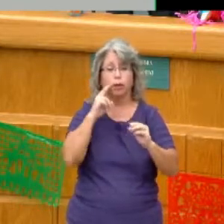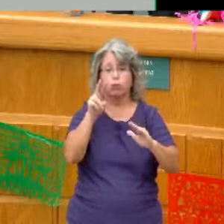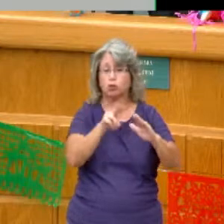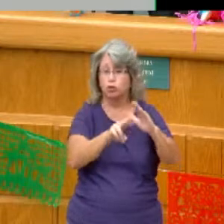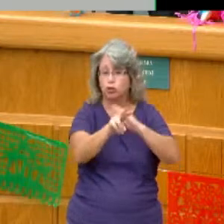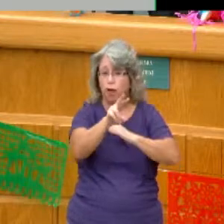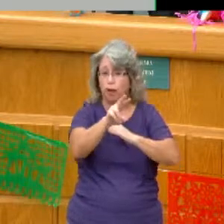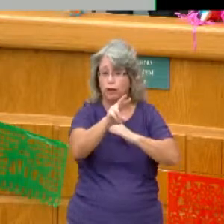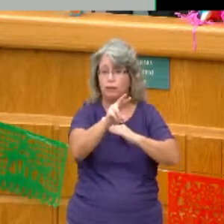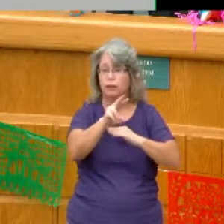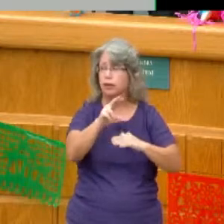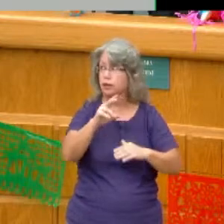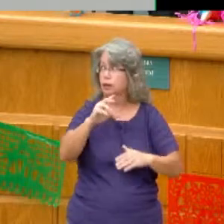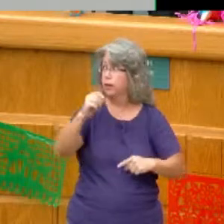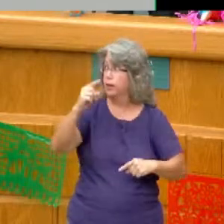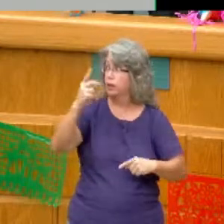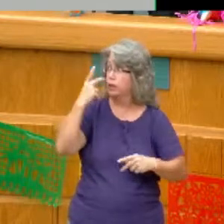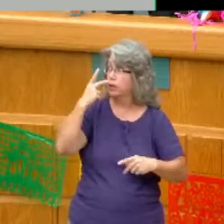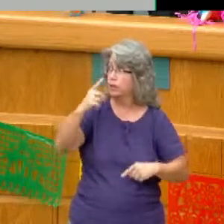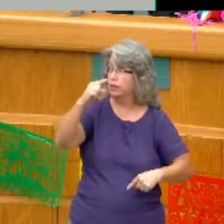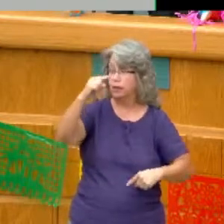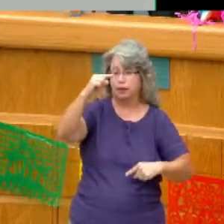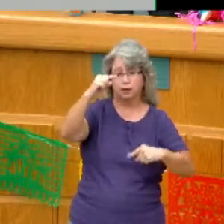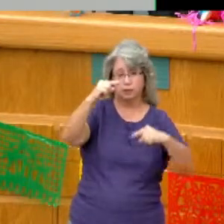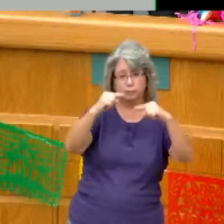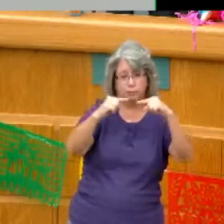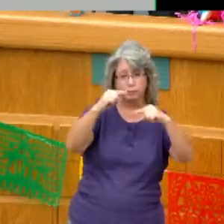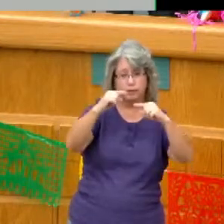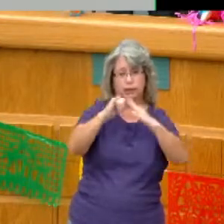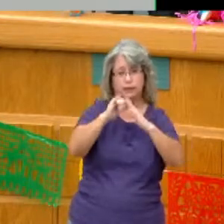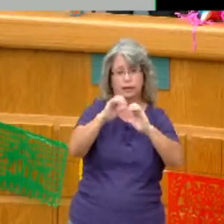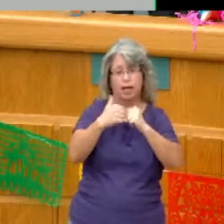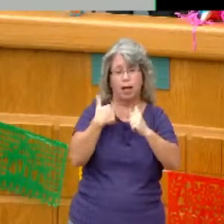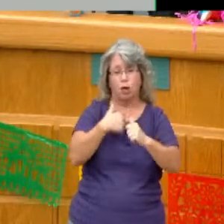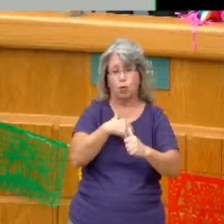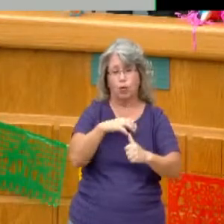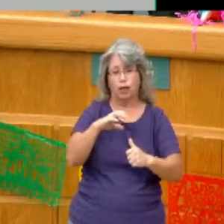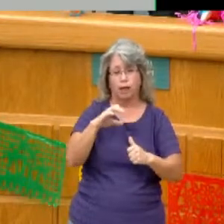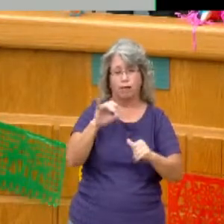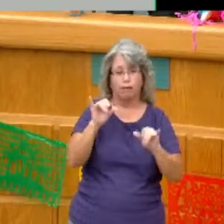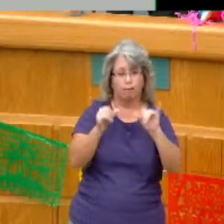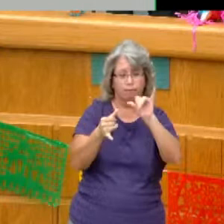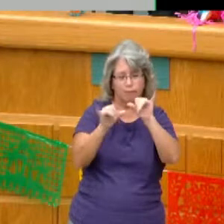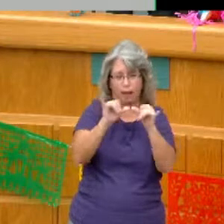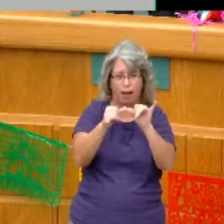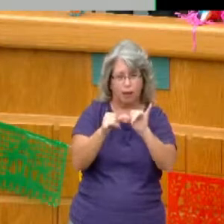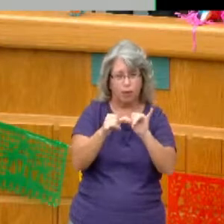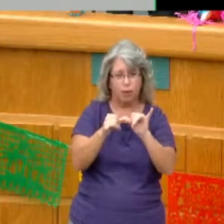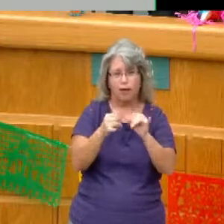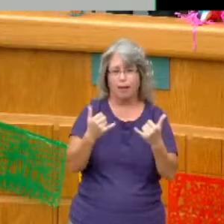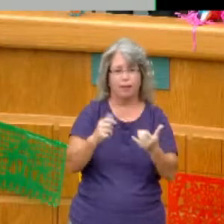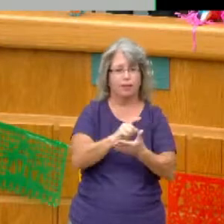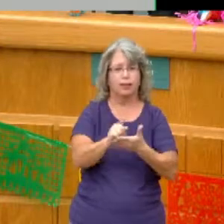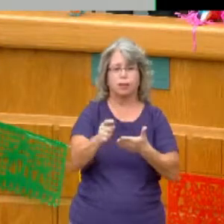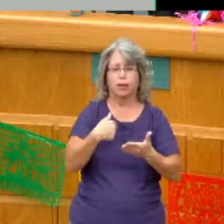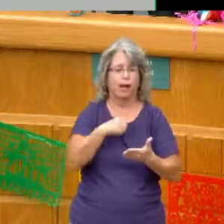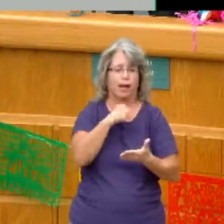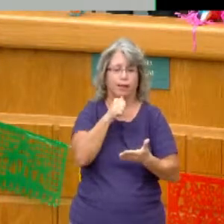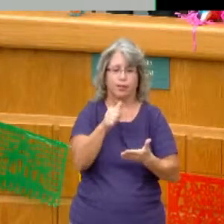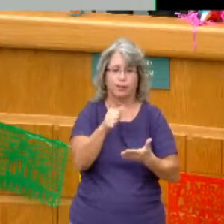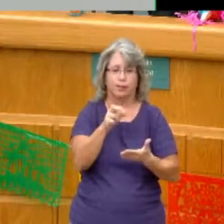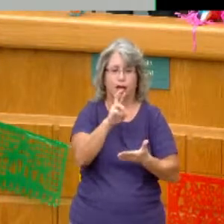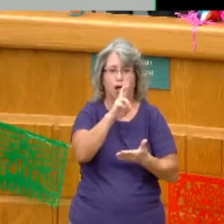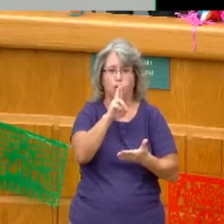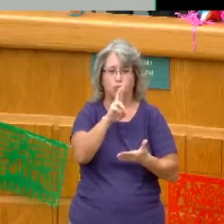to each other, and this is how we calibrate the model. I decided not to recalibrate this week because we still have a decent fit to the data.